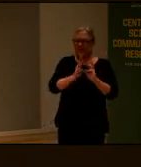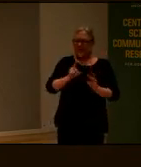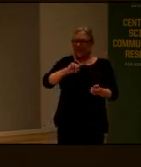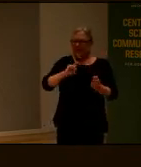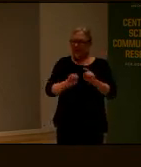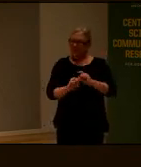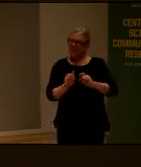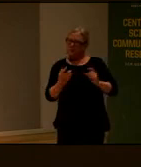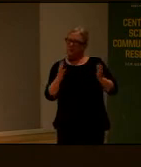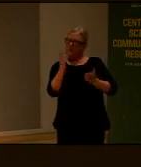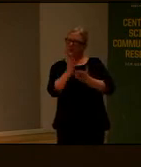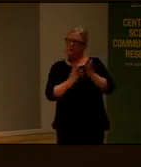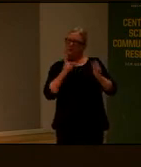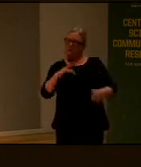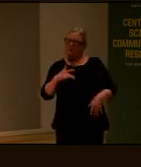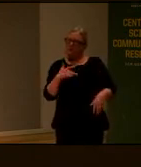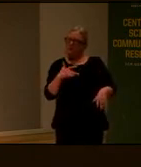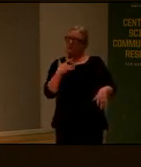about?